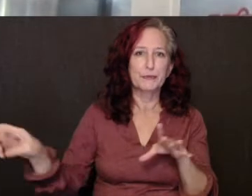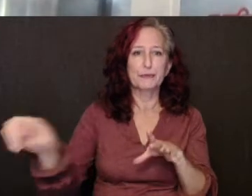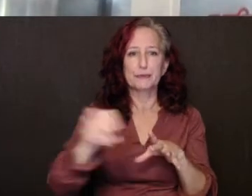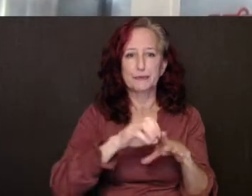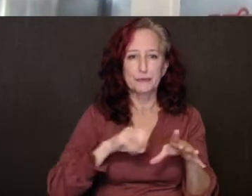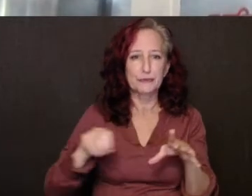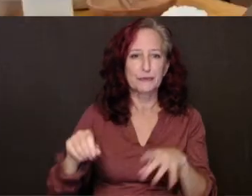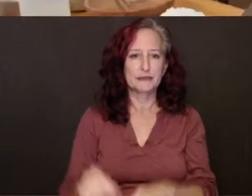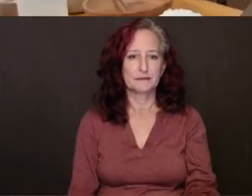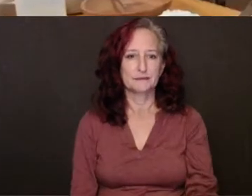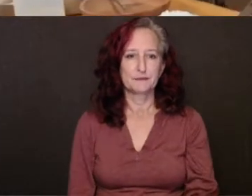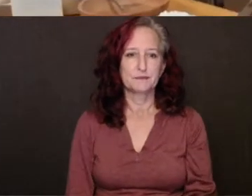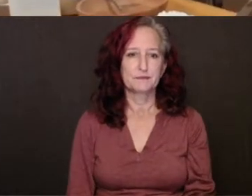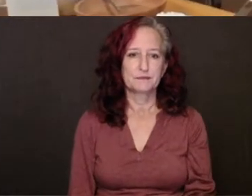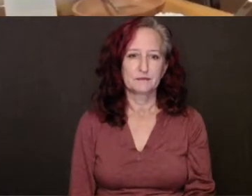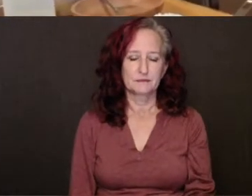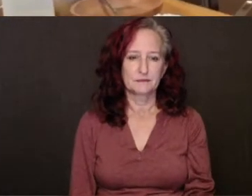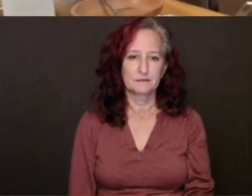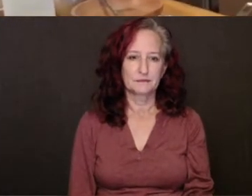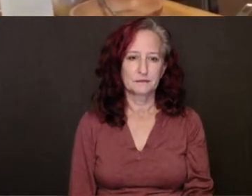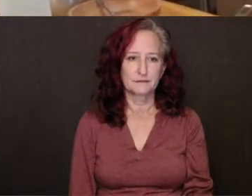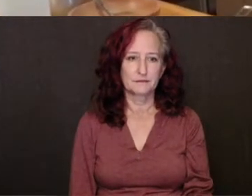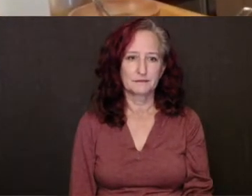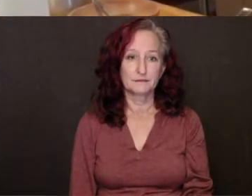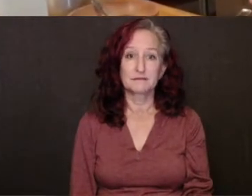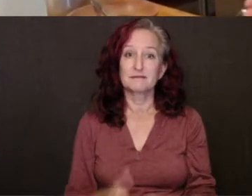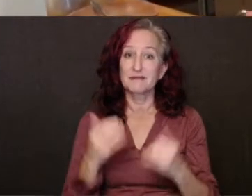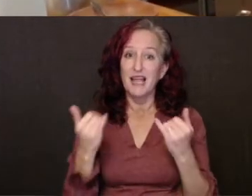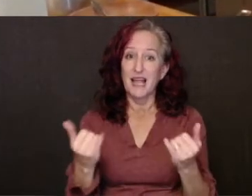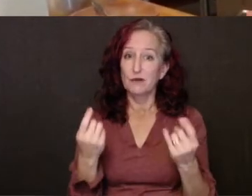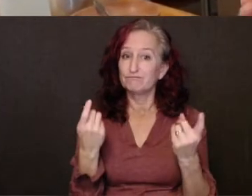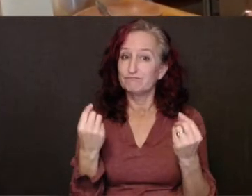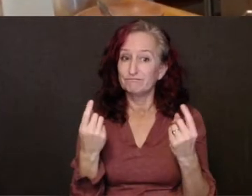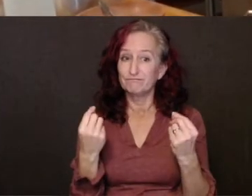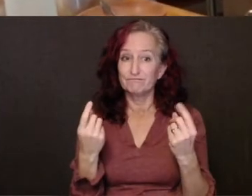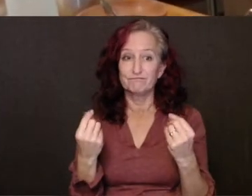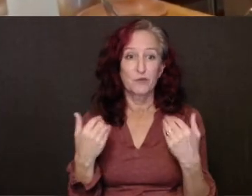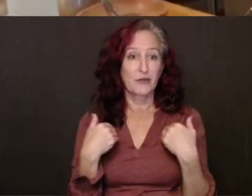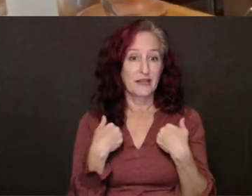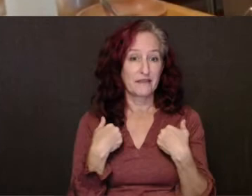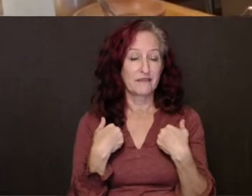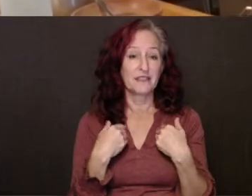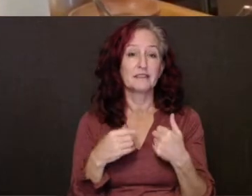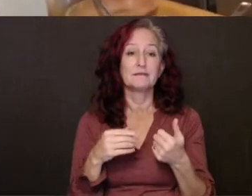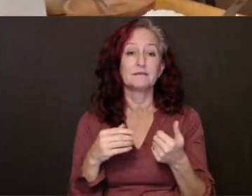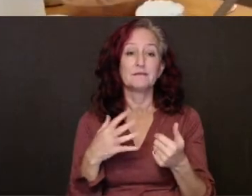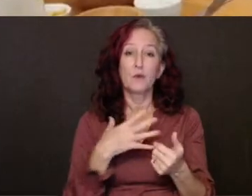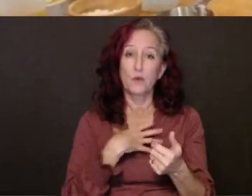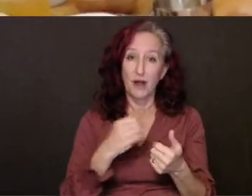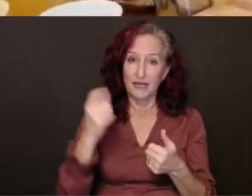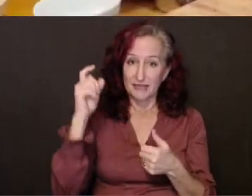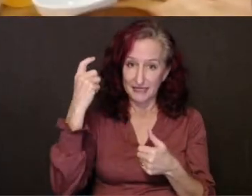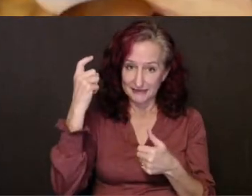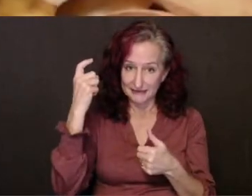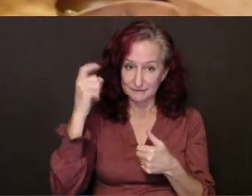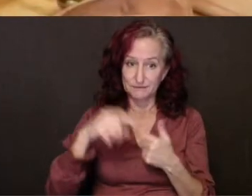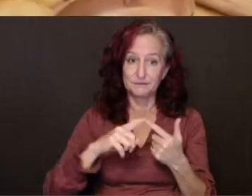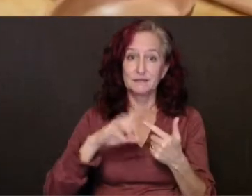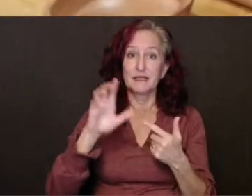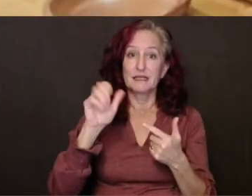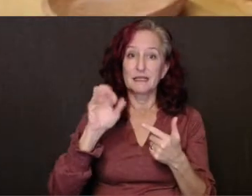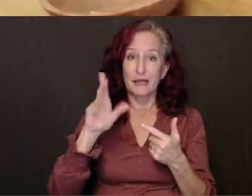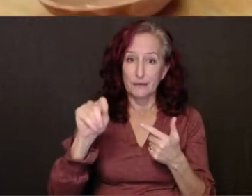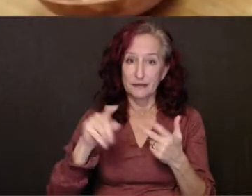But what I did right here is actually a full cup of diced butternut squash. I'm going to throw it all in here